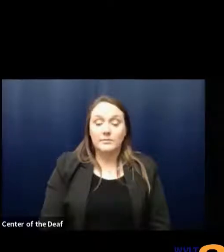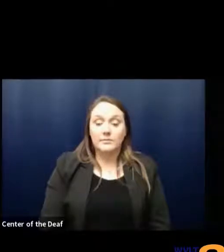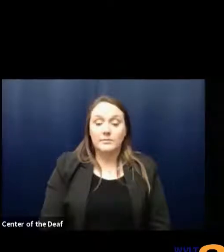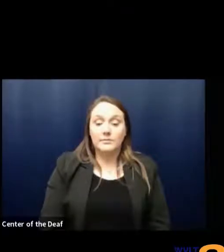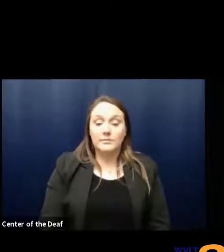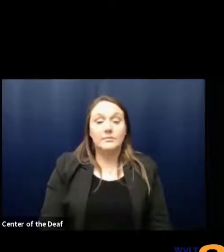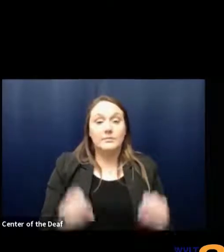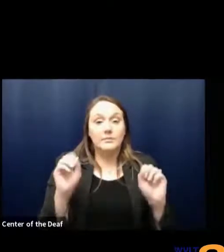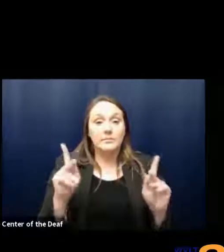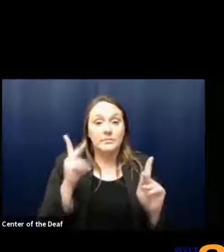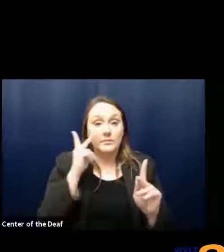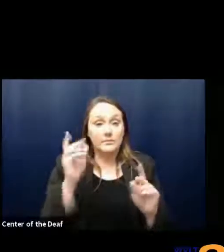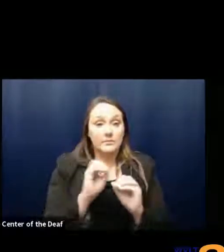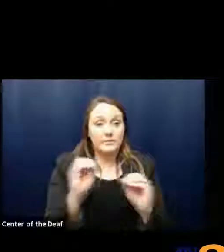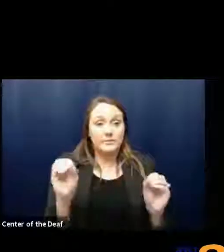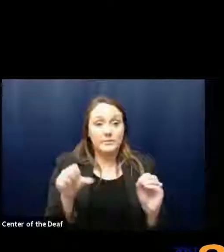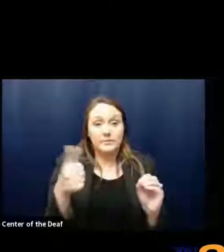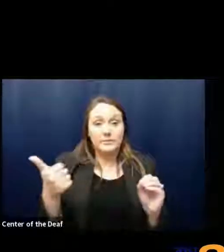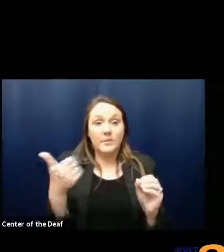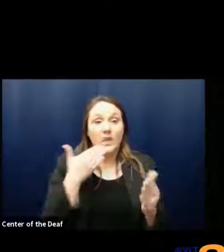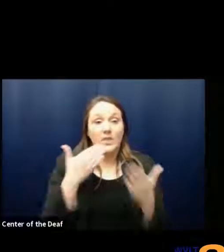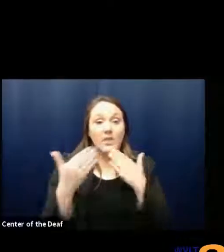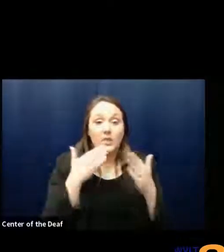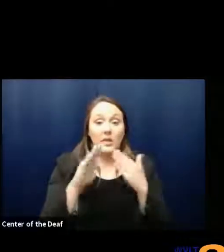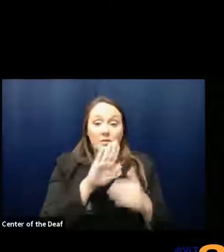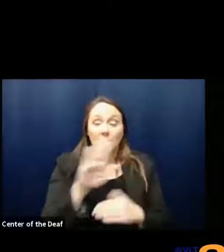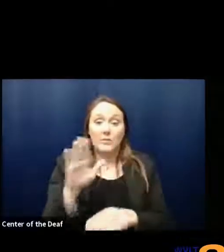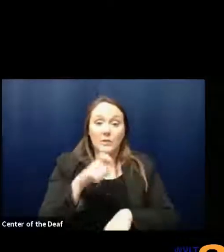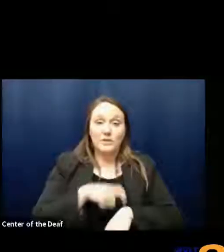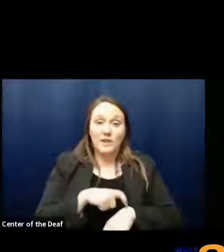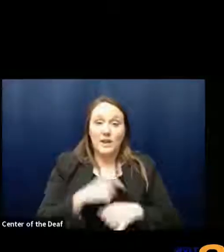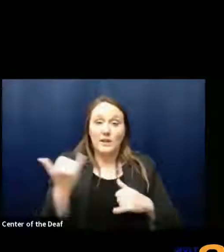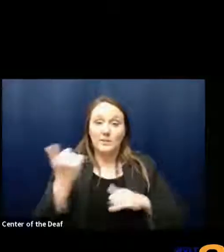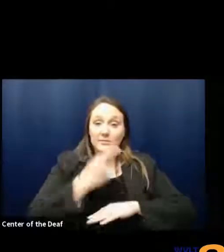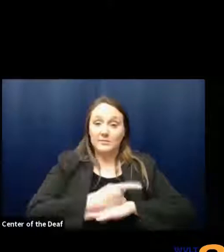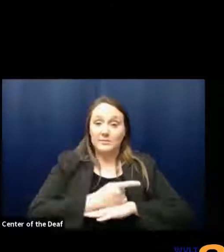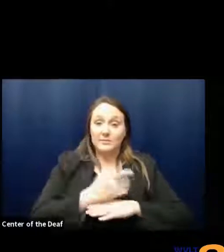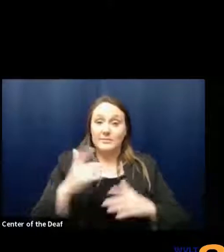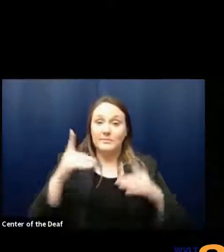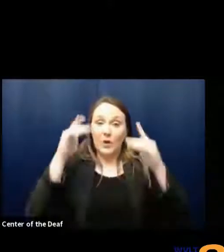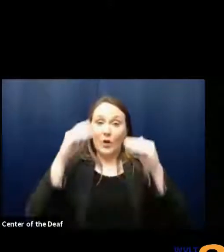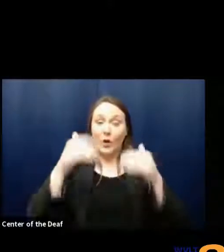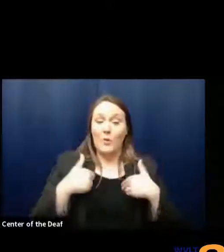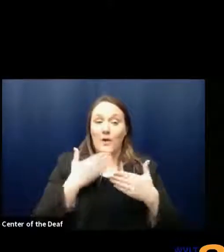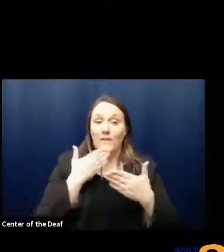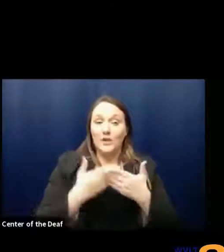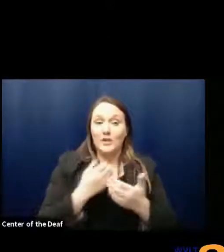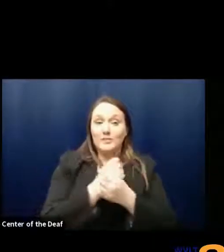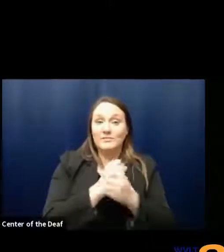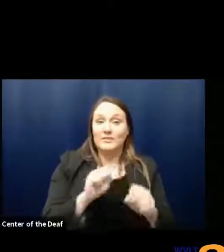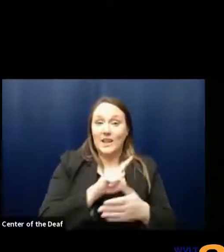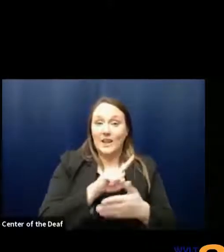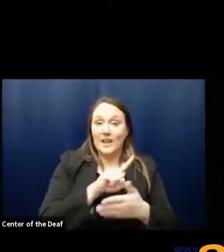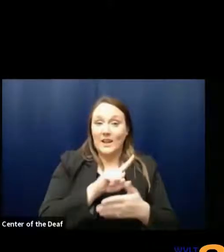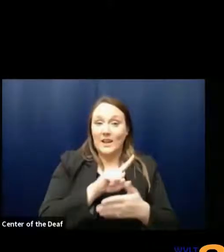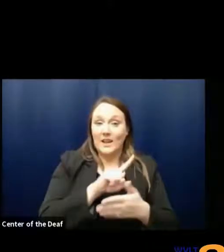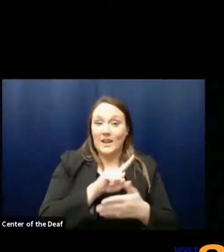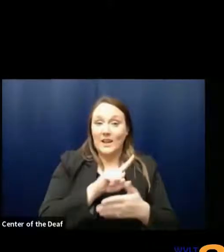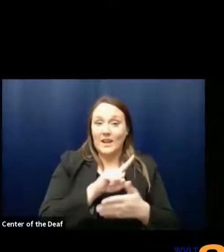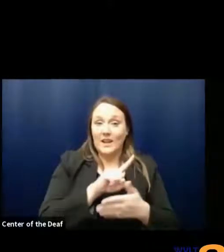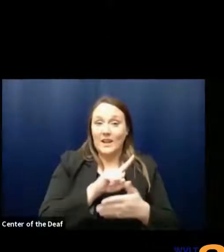All right, not seeing any come in. So thank you all for your time today. We hope you have a good and safe weekend, and we'll be back with you on Tuesday.